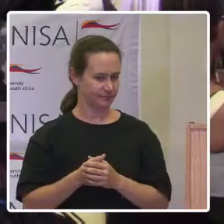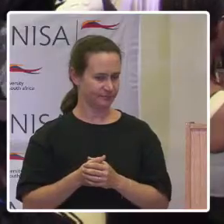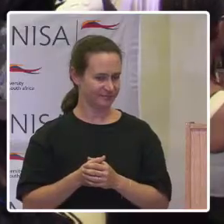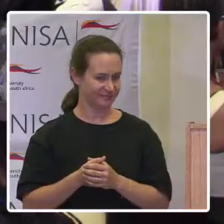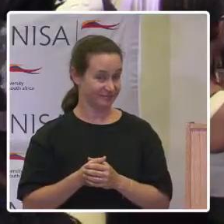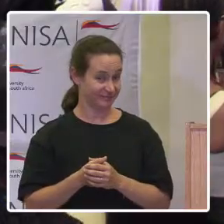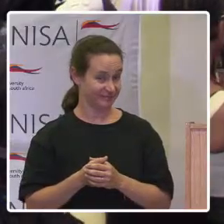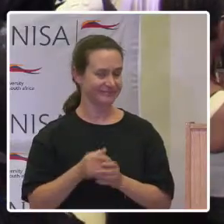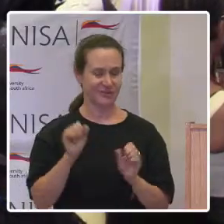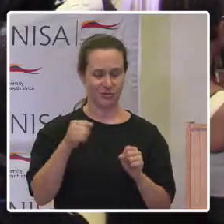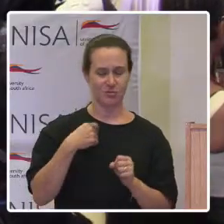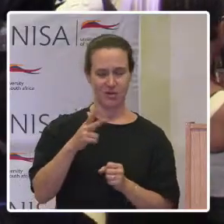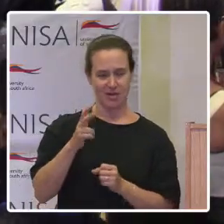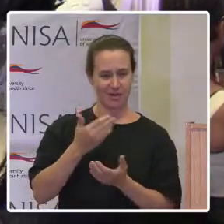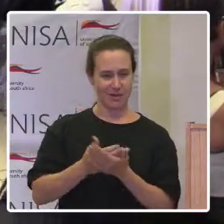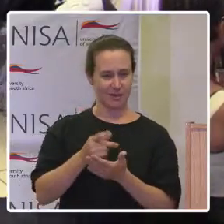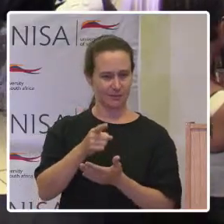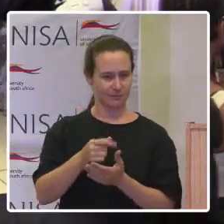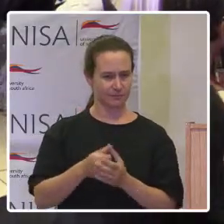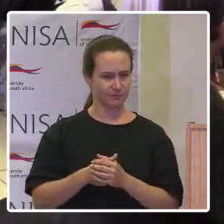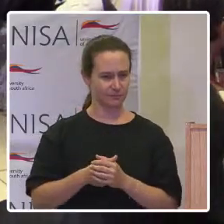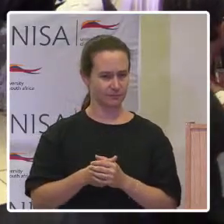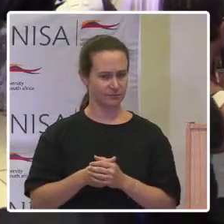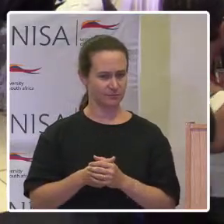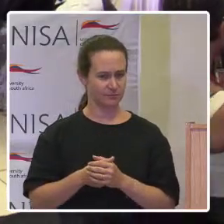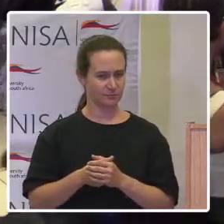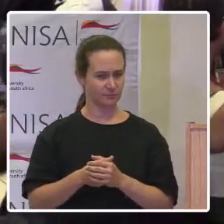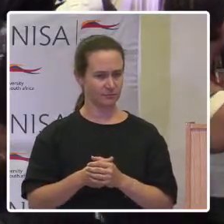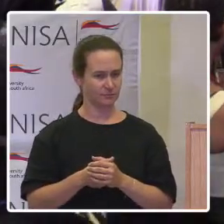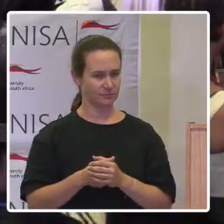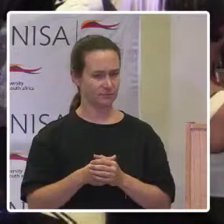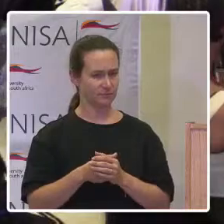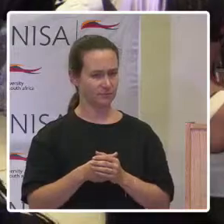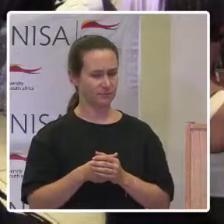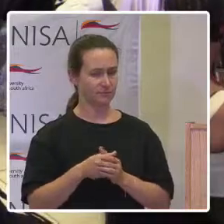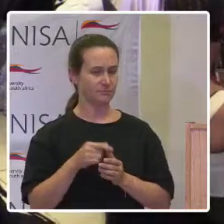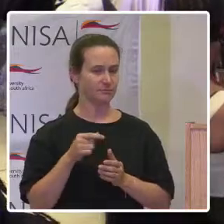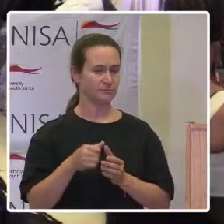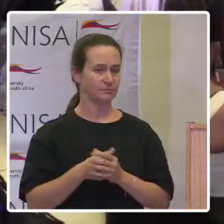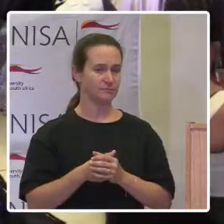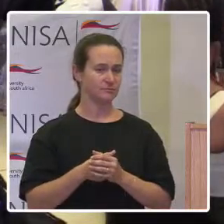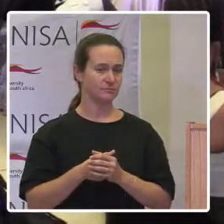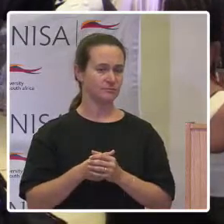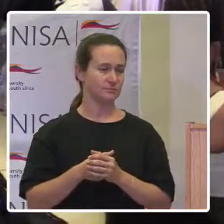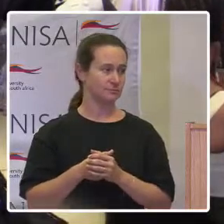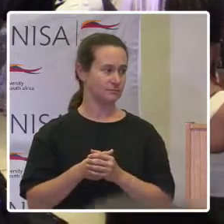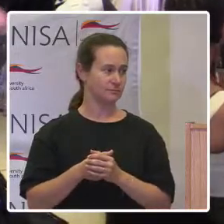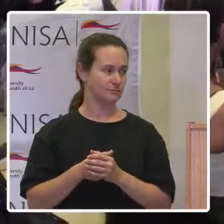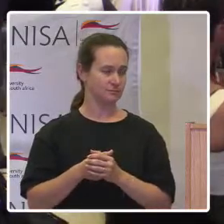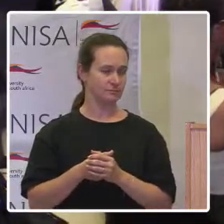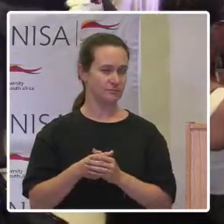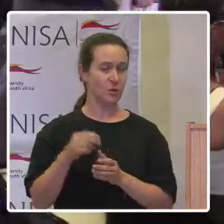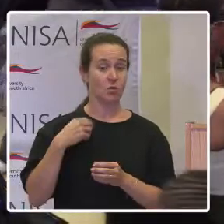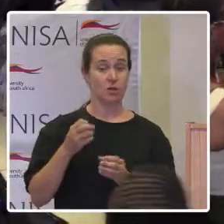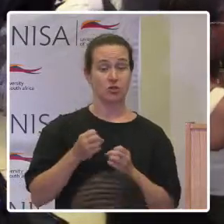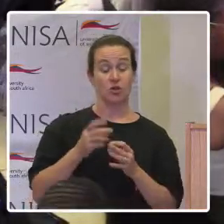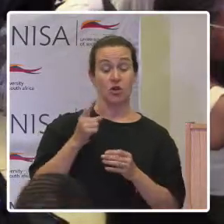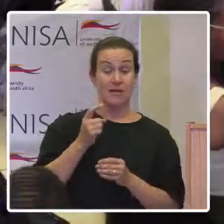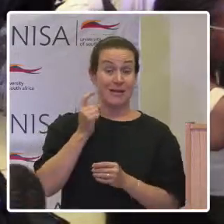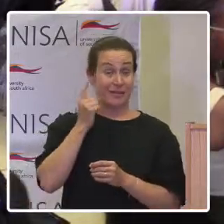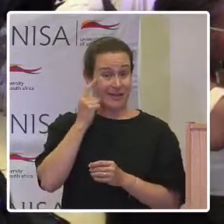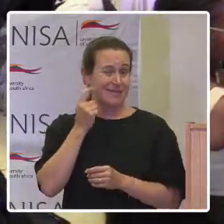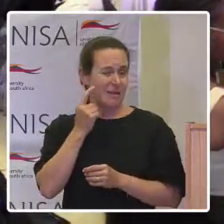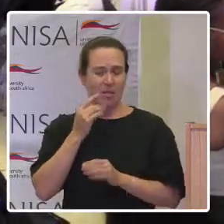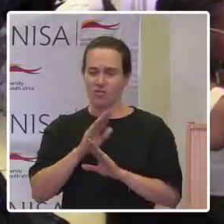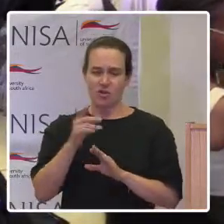Can you hear me? Yes, we can hear you. Okay, so to answer your question, it's probably going to sound simple, but it really isn't.